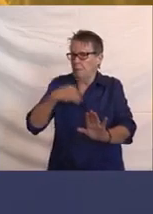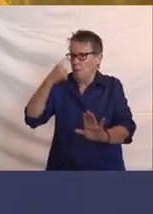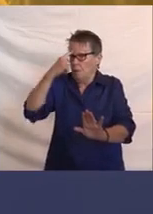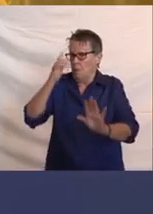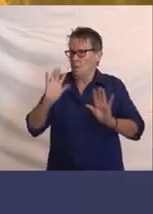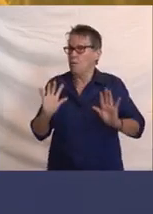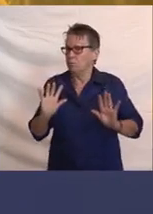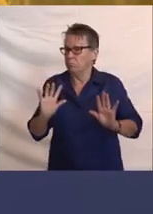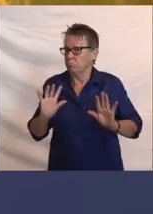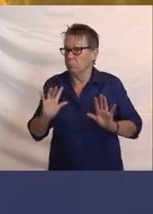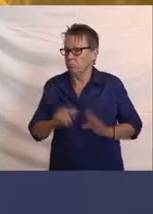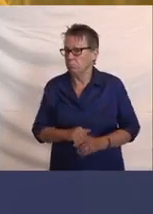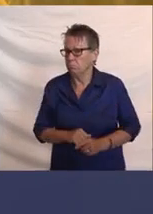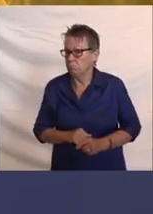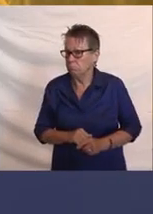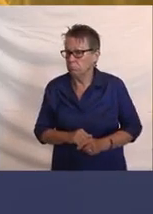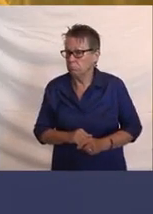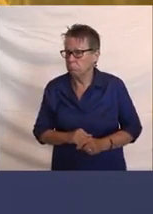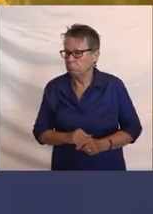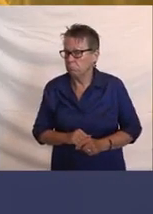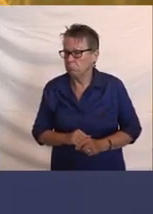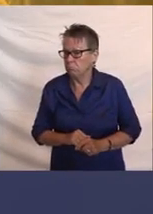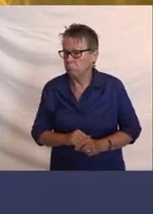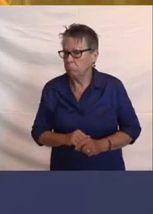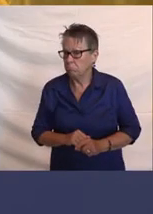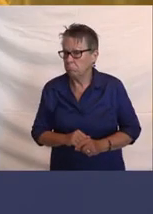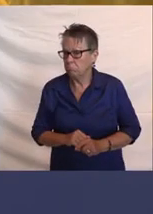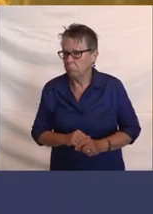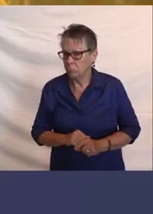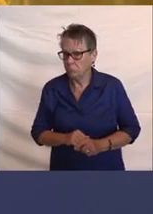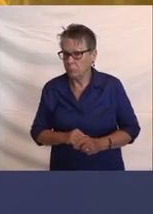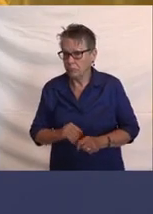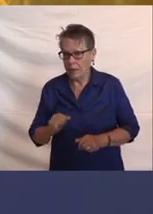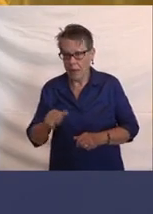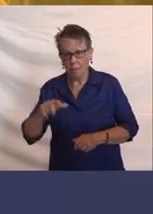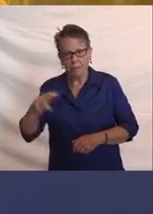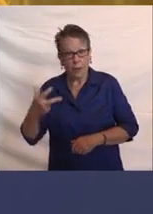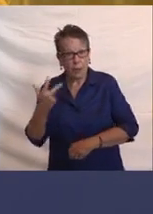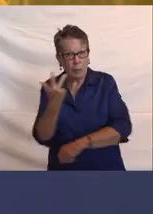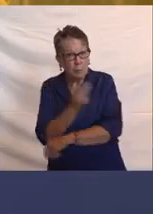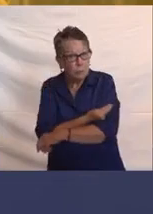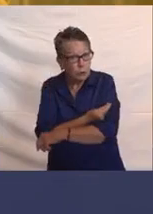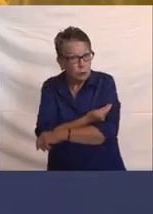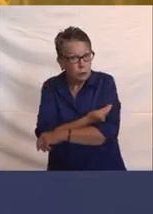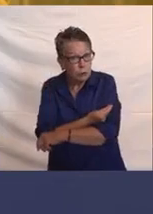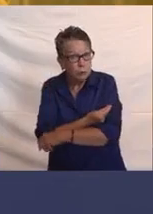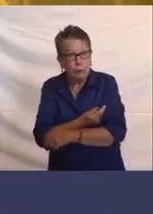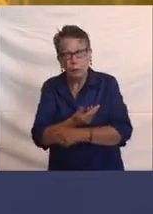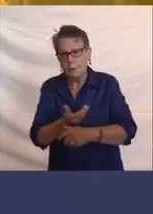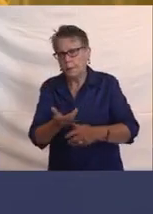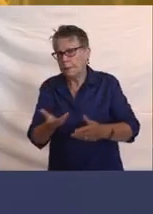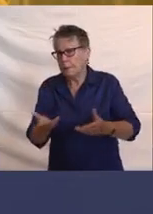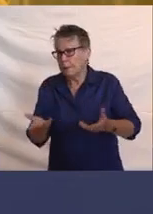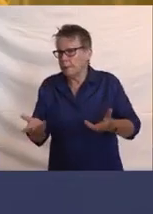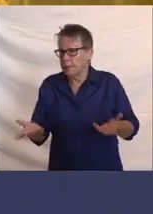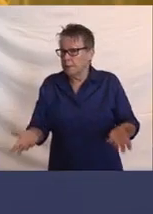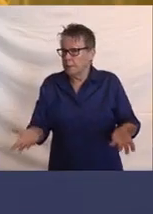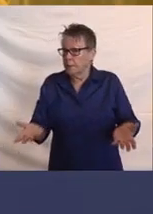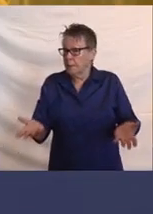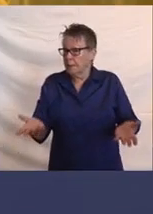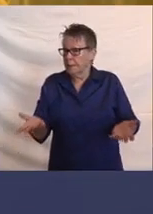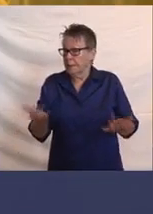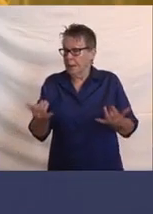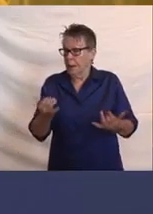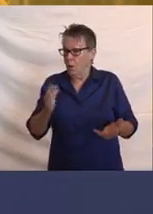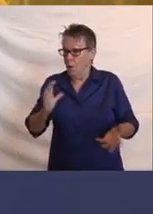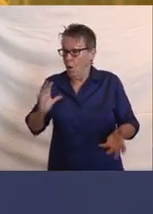the booster. We have I just checked it, I've got 1,658 locations right now. Not all of them are